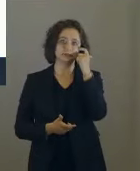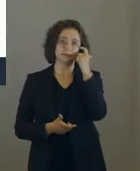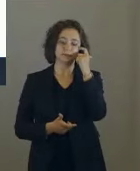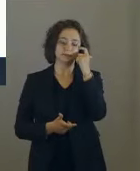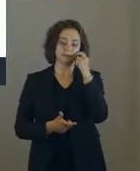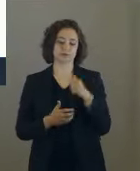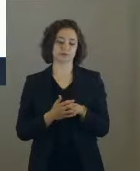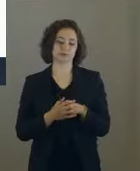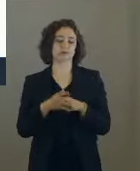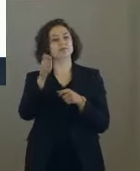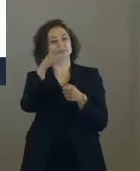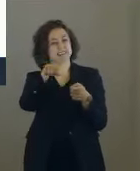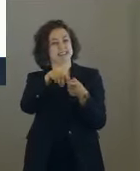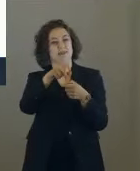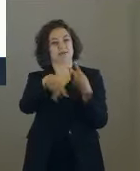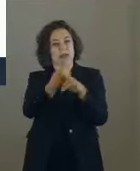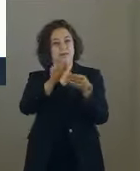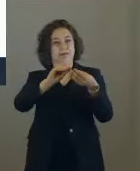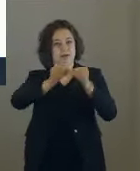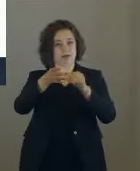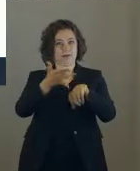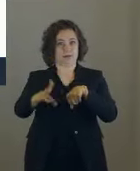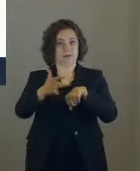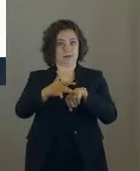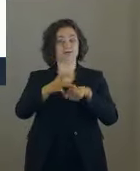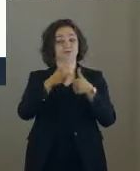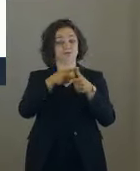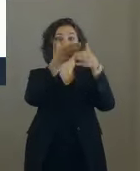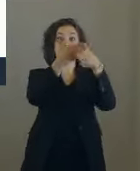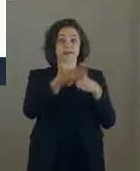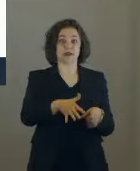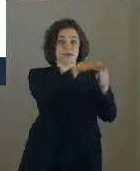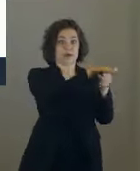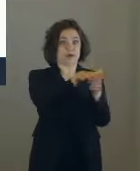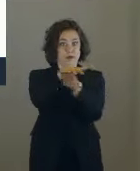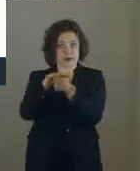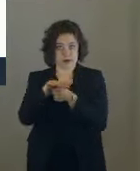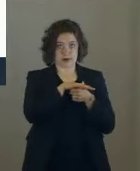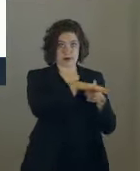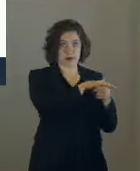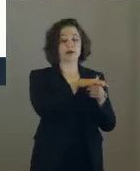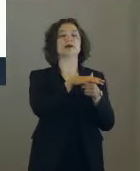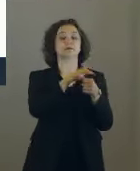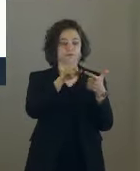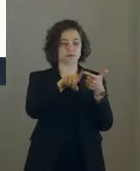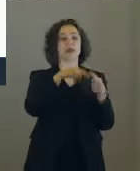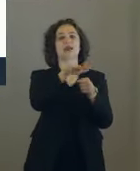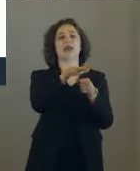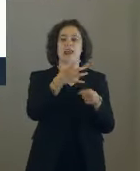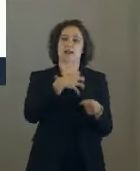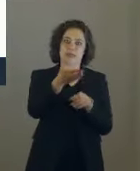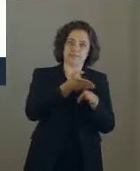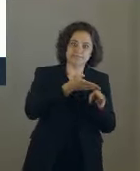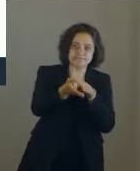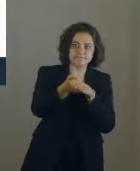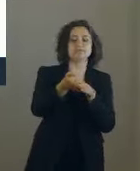The specific types of data that will be available are a breakdown by geographical area and area of complaint and bases. So you